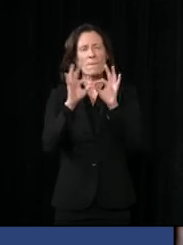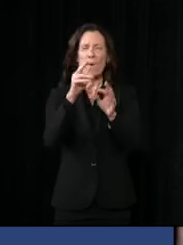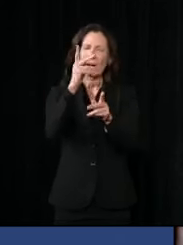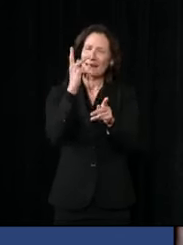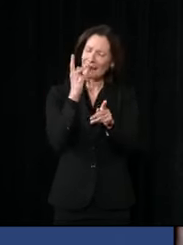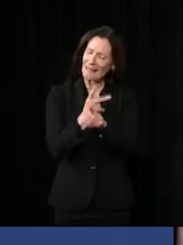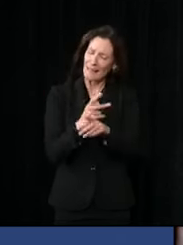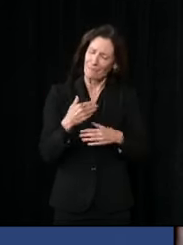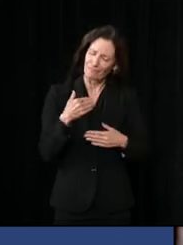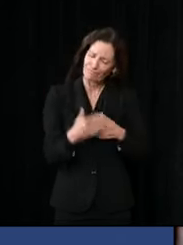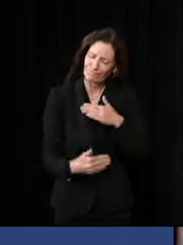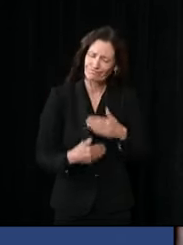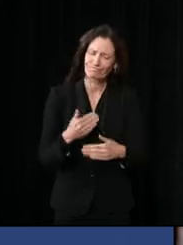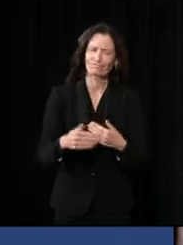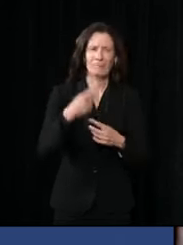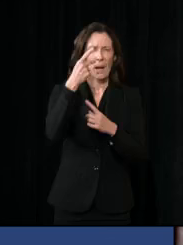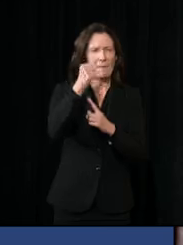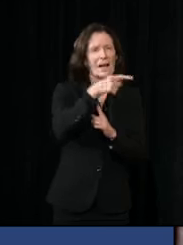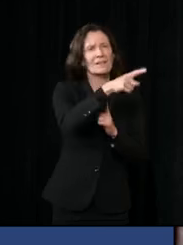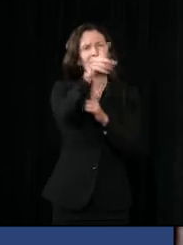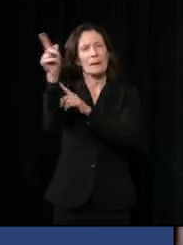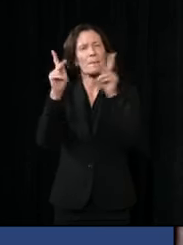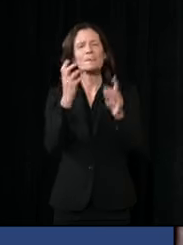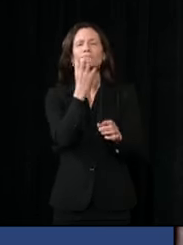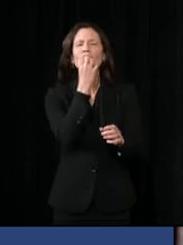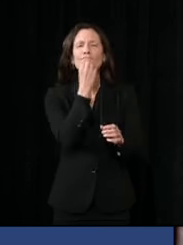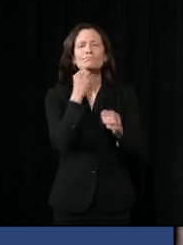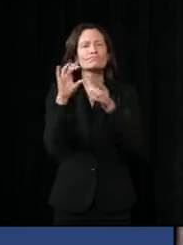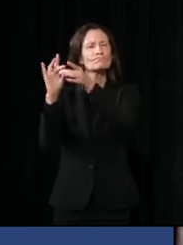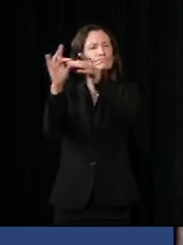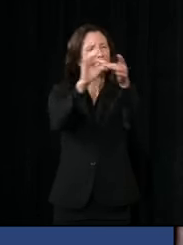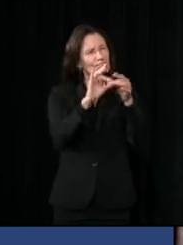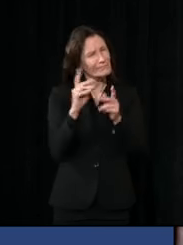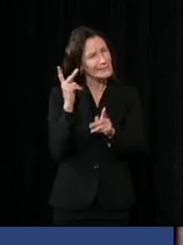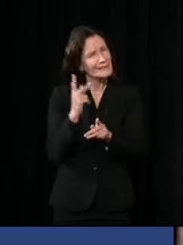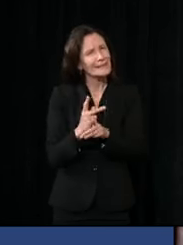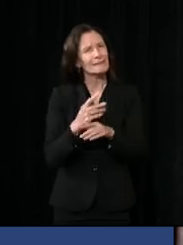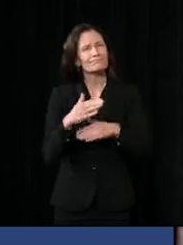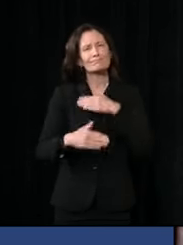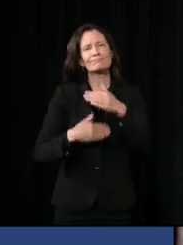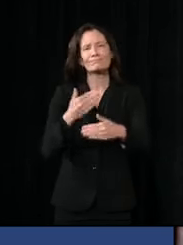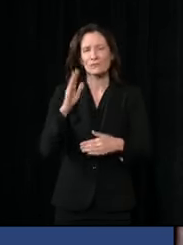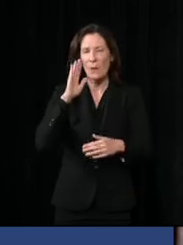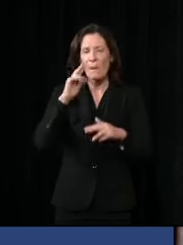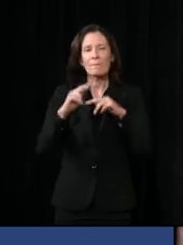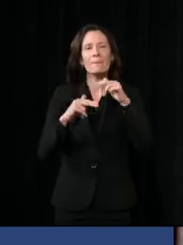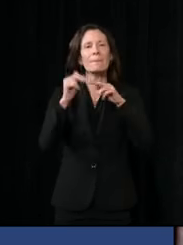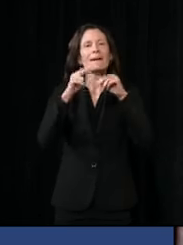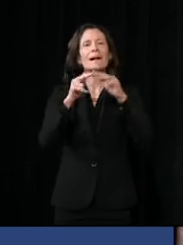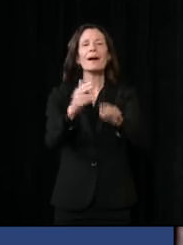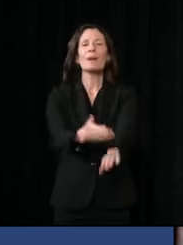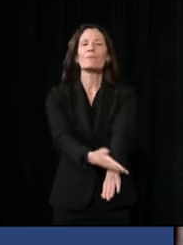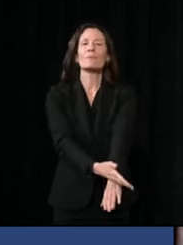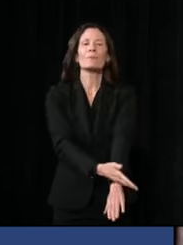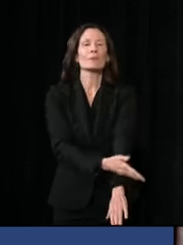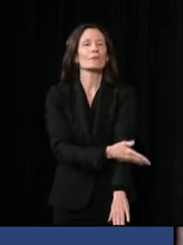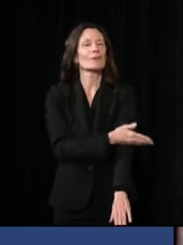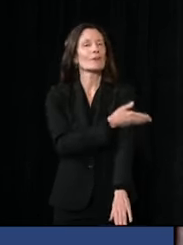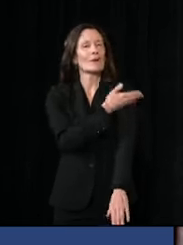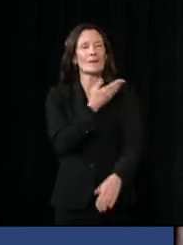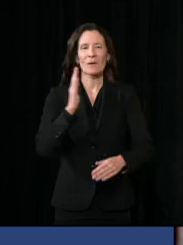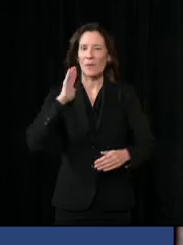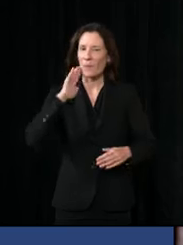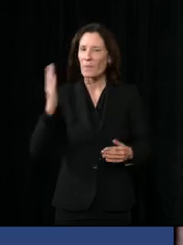Before we can build a better Commonwealth, we need to protect our friends and our neighbors. And what you're doing is avoiding the